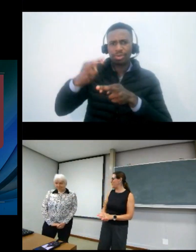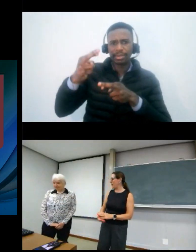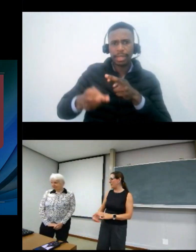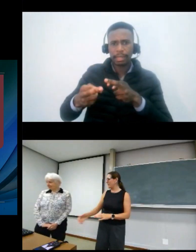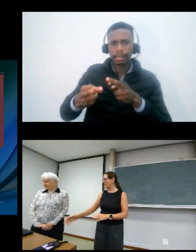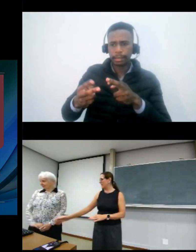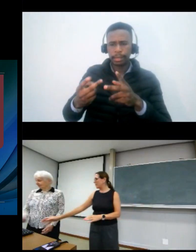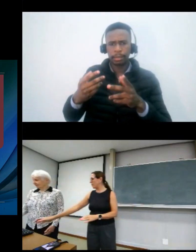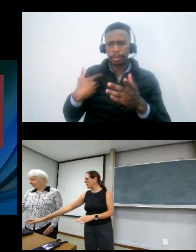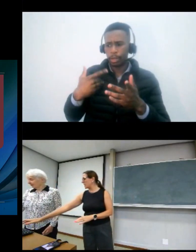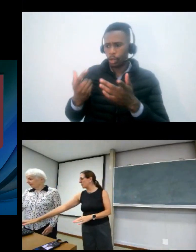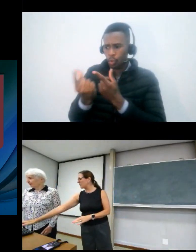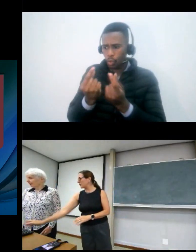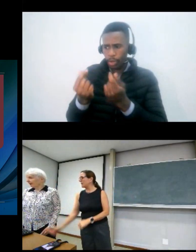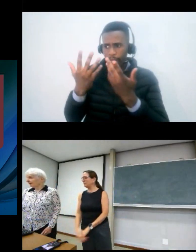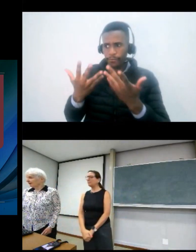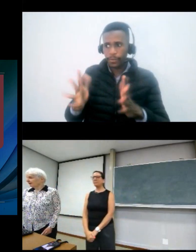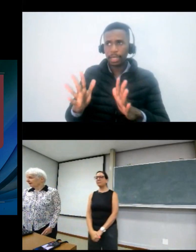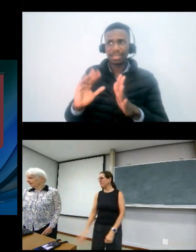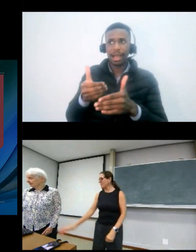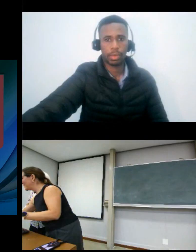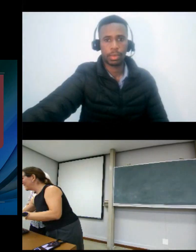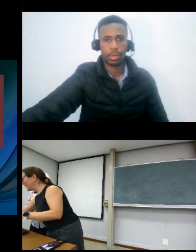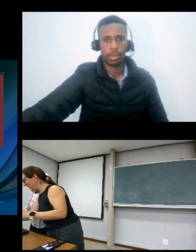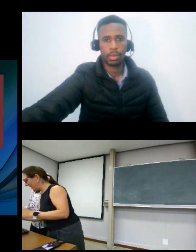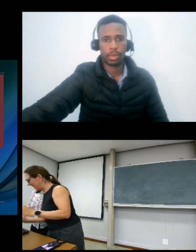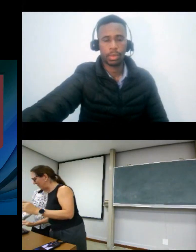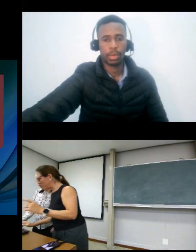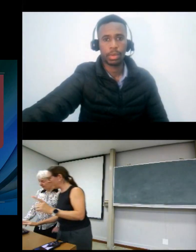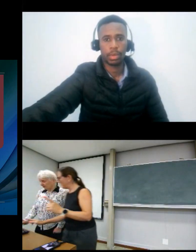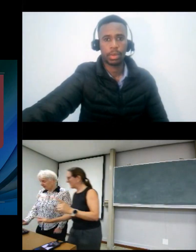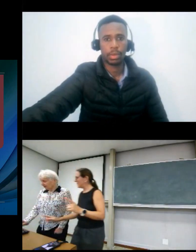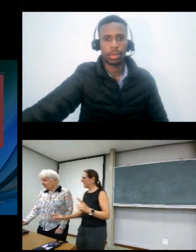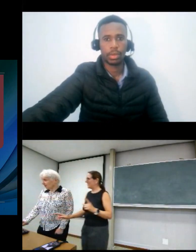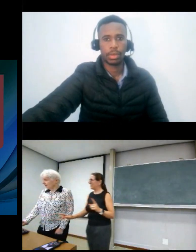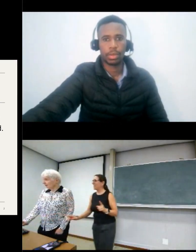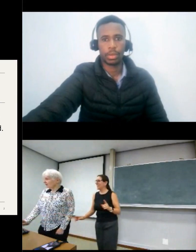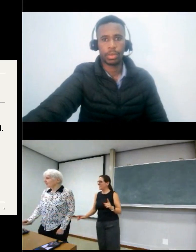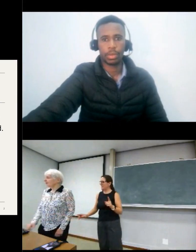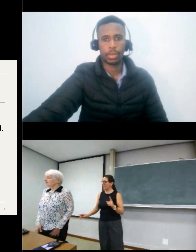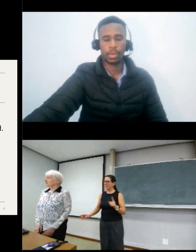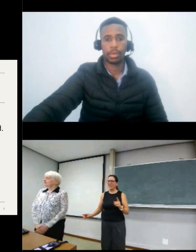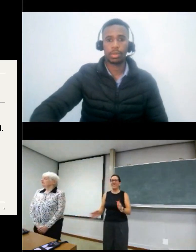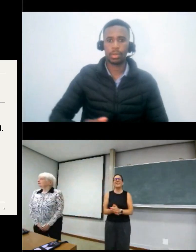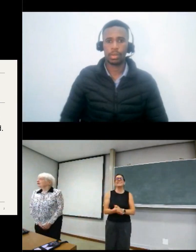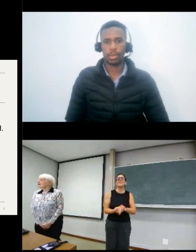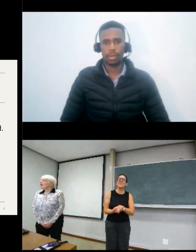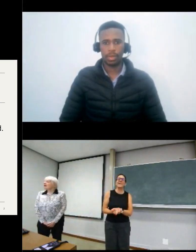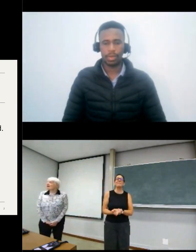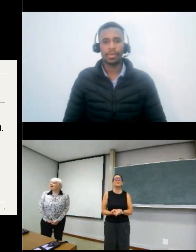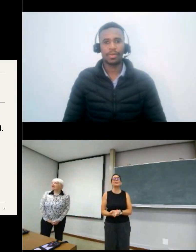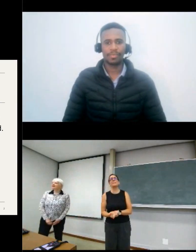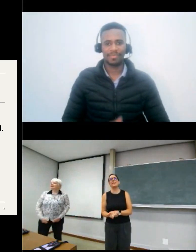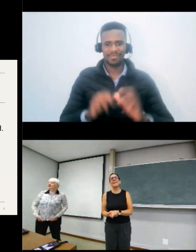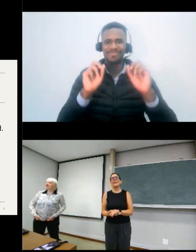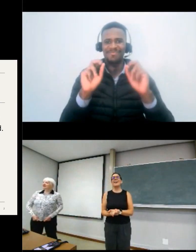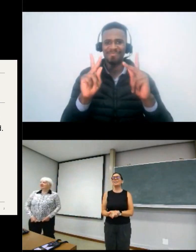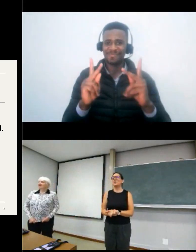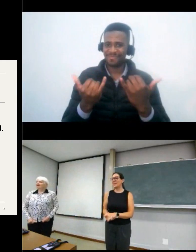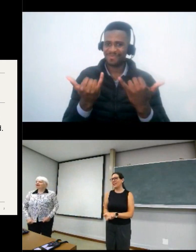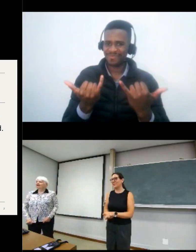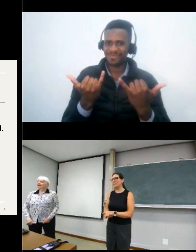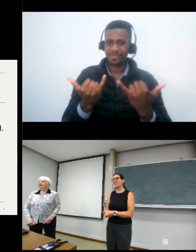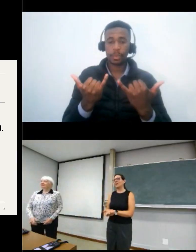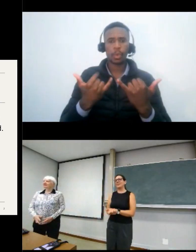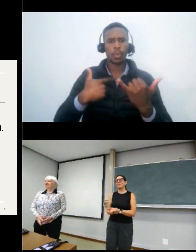have so far, the projects we're doing. Yeah, now. Yes, there we go. Okay, so today we're talking about